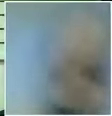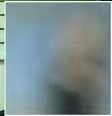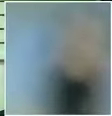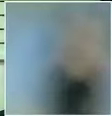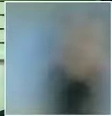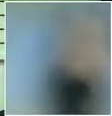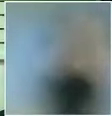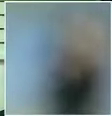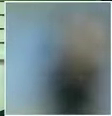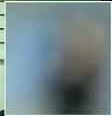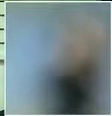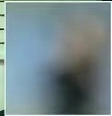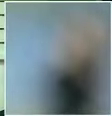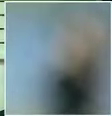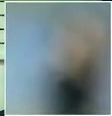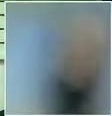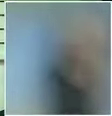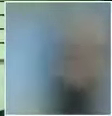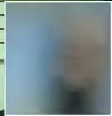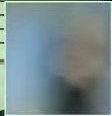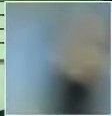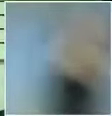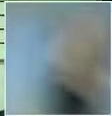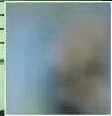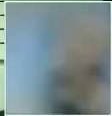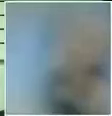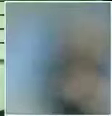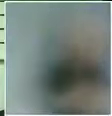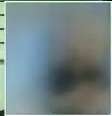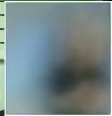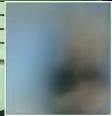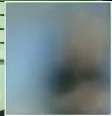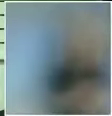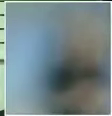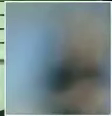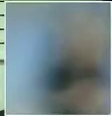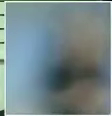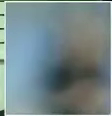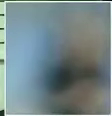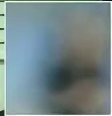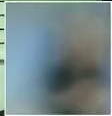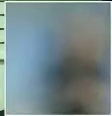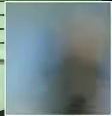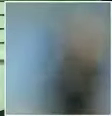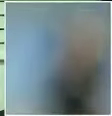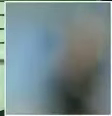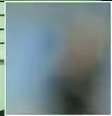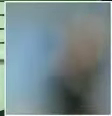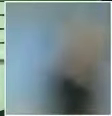hotels on 5 different indicators complying with the GSTC